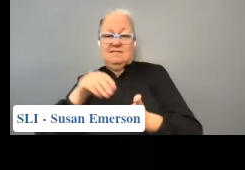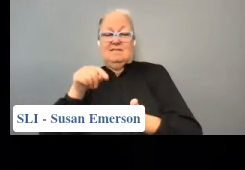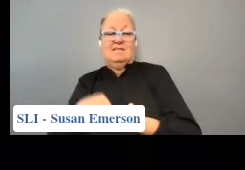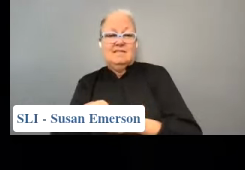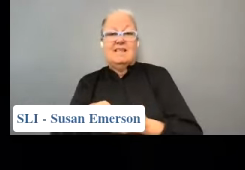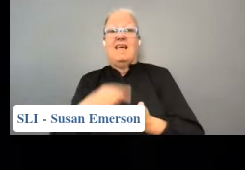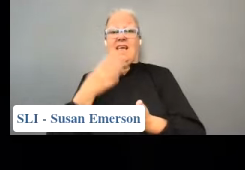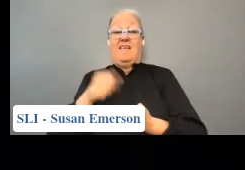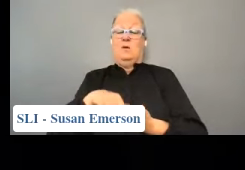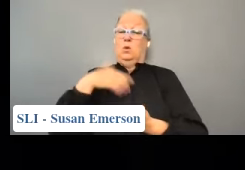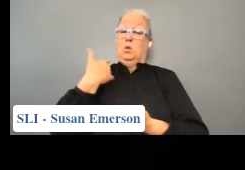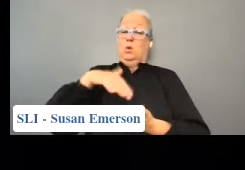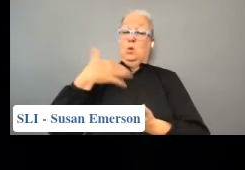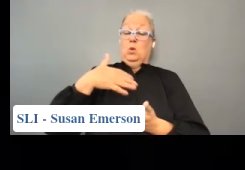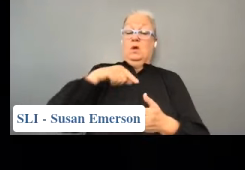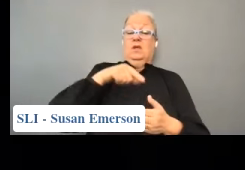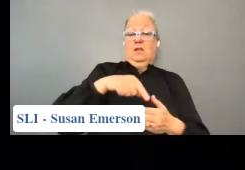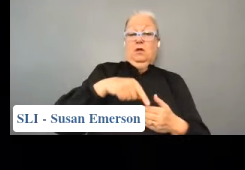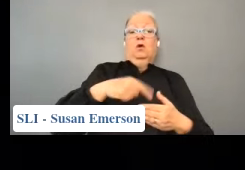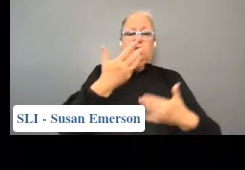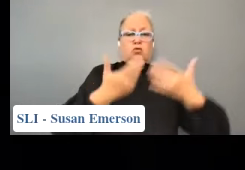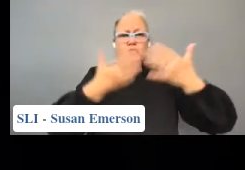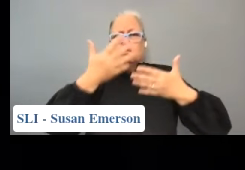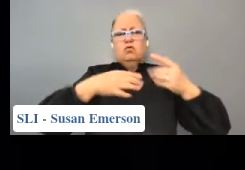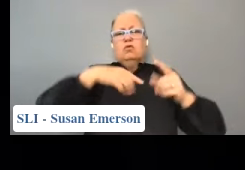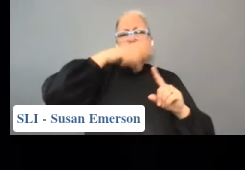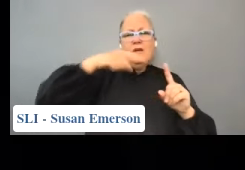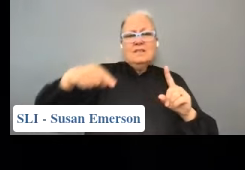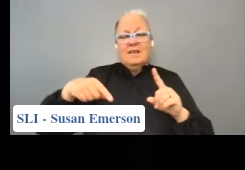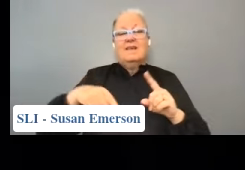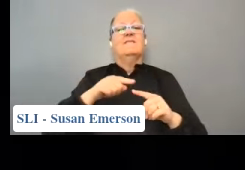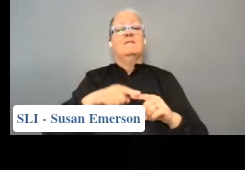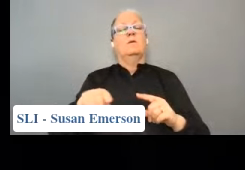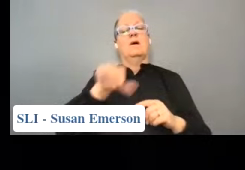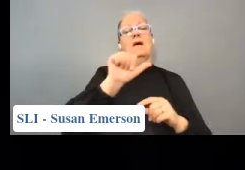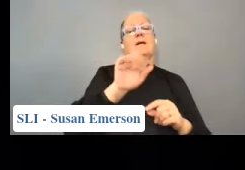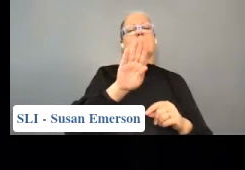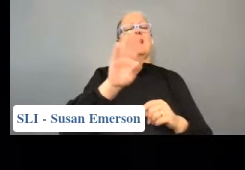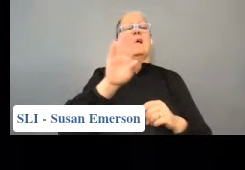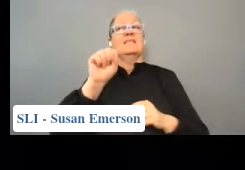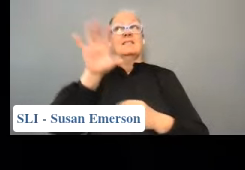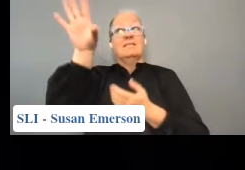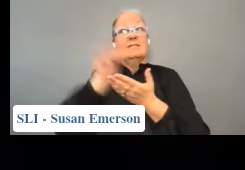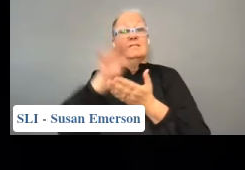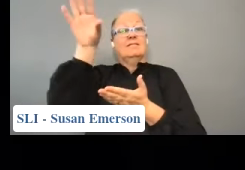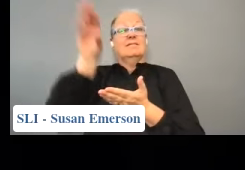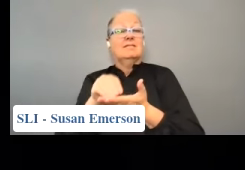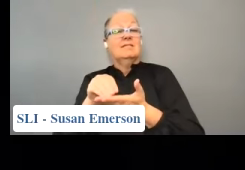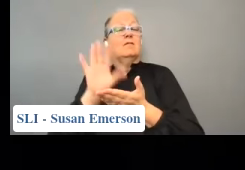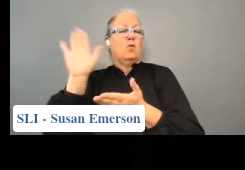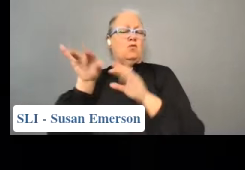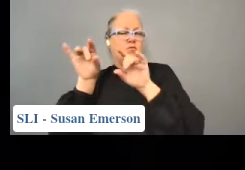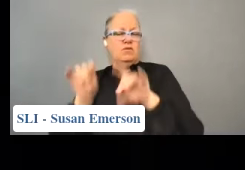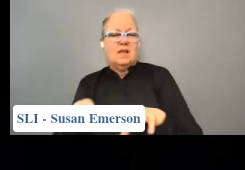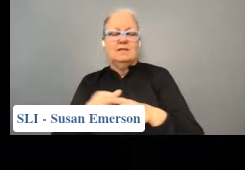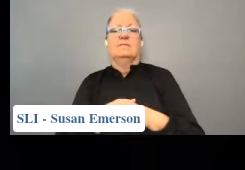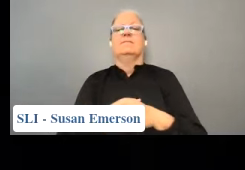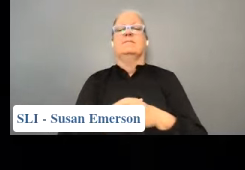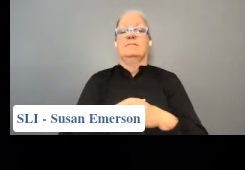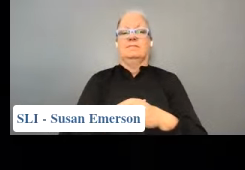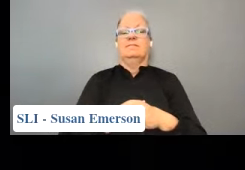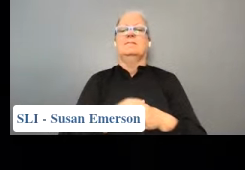data released by the Australian Bureau of Statistics. The report argues that while this choice to use violence